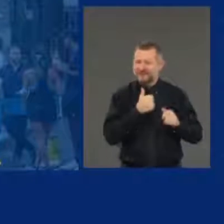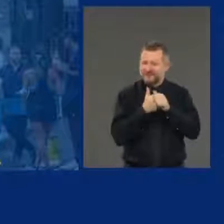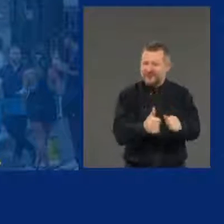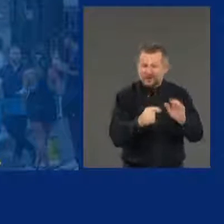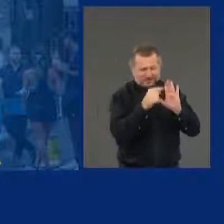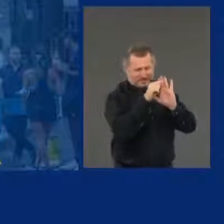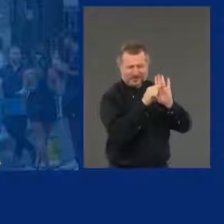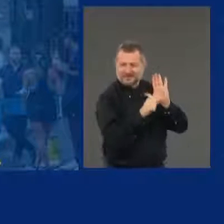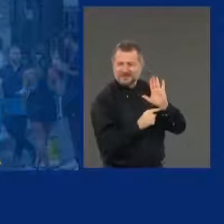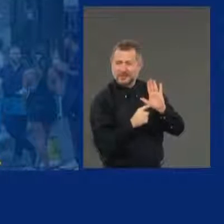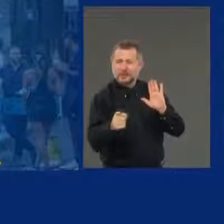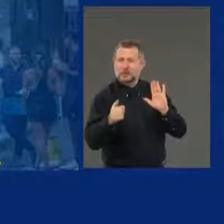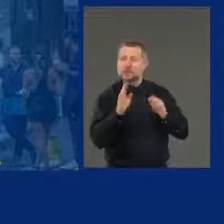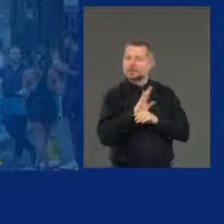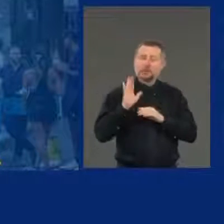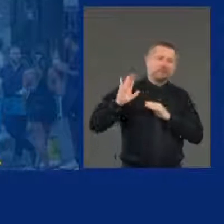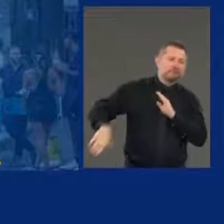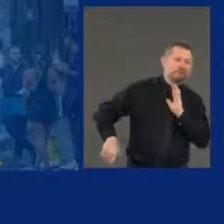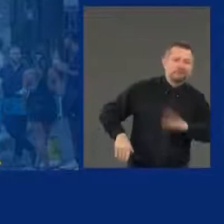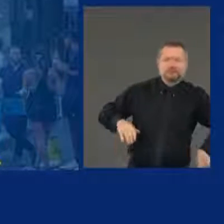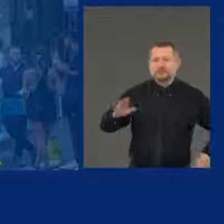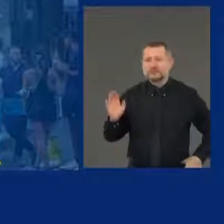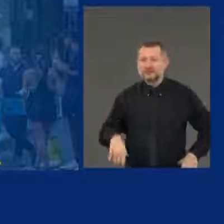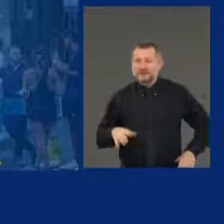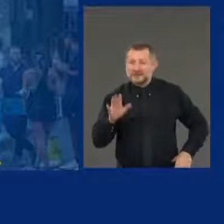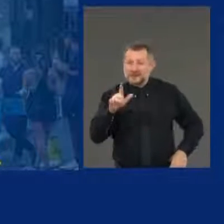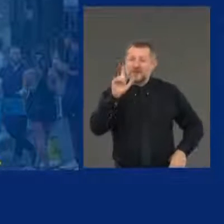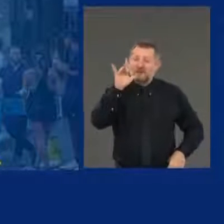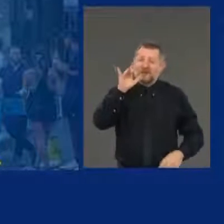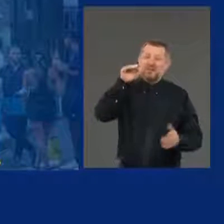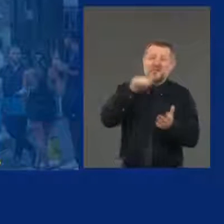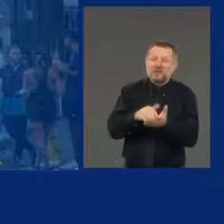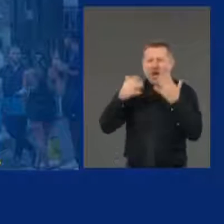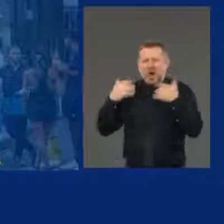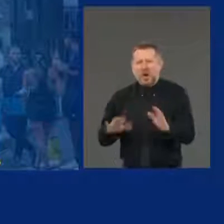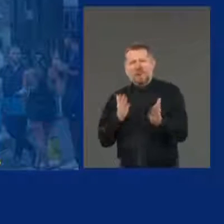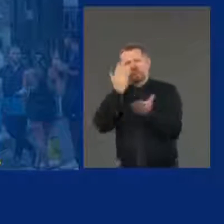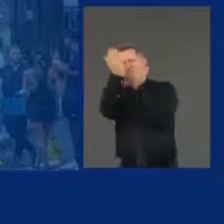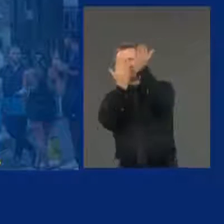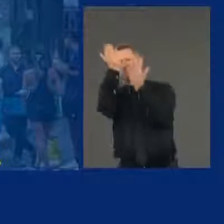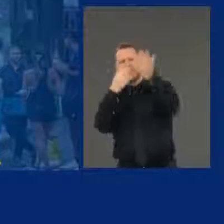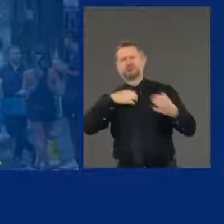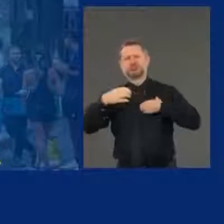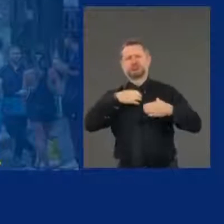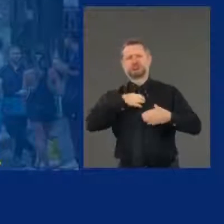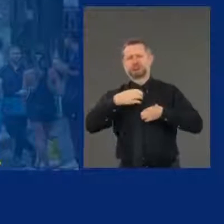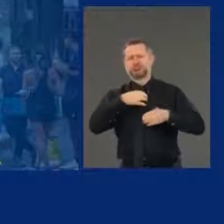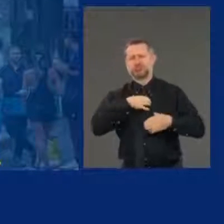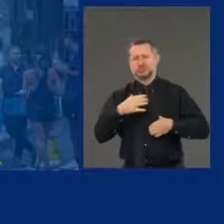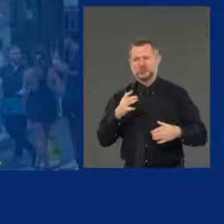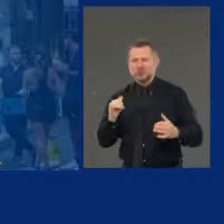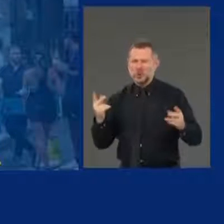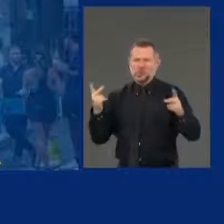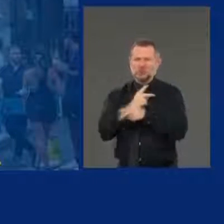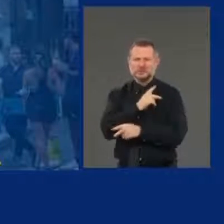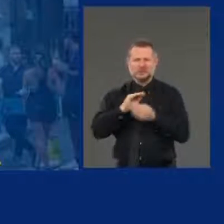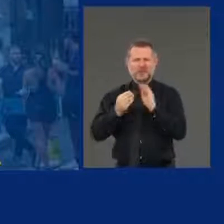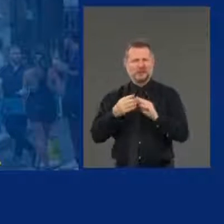25,000 complaints. We have never received more complaints in a shorter period of